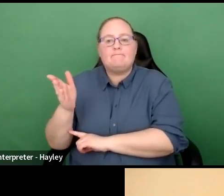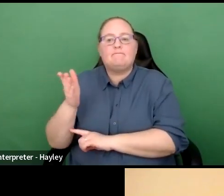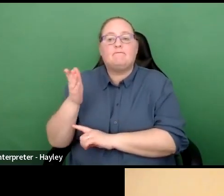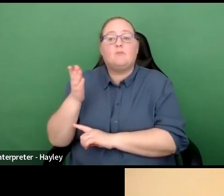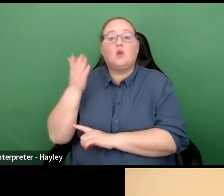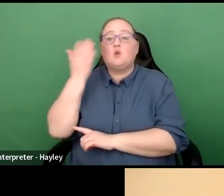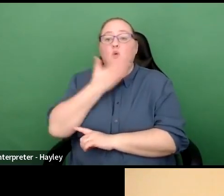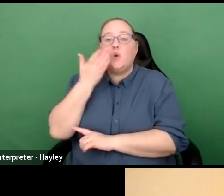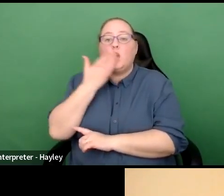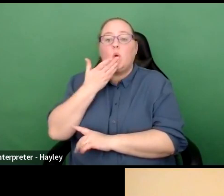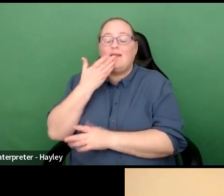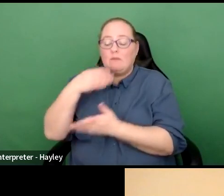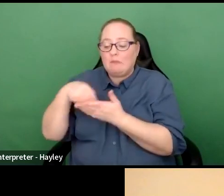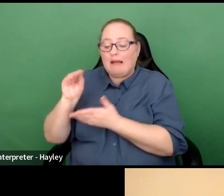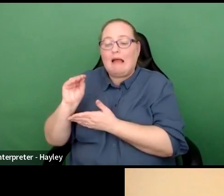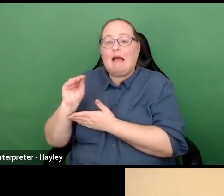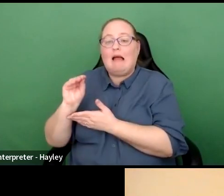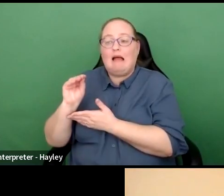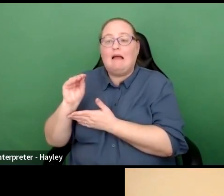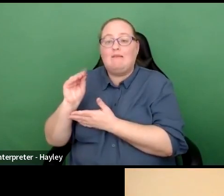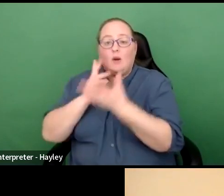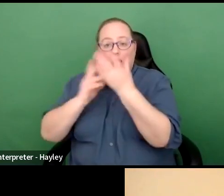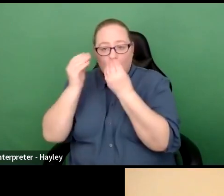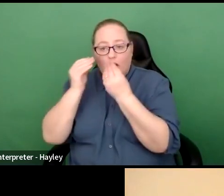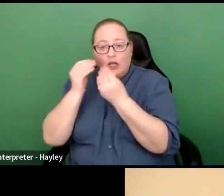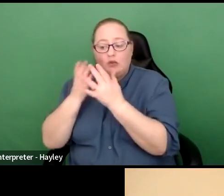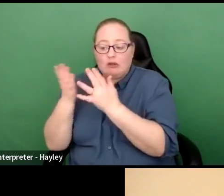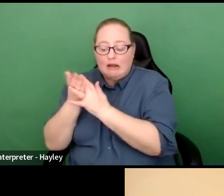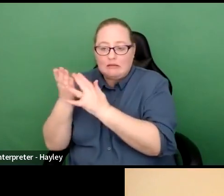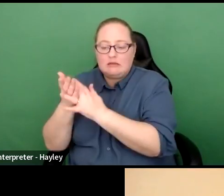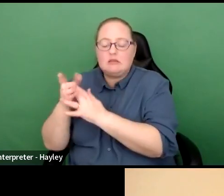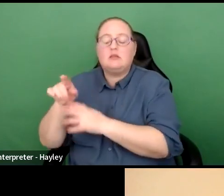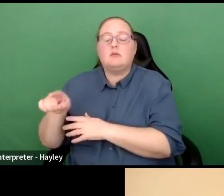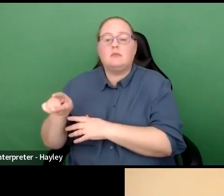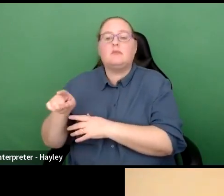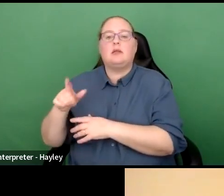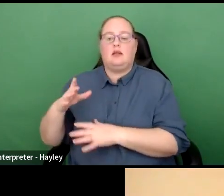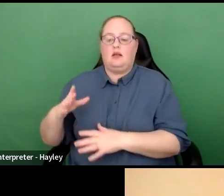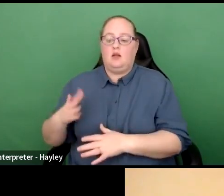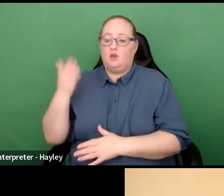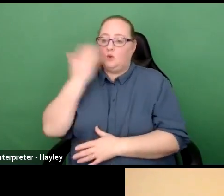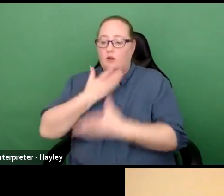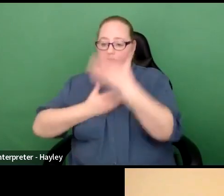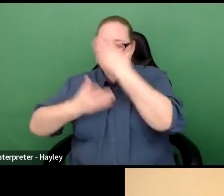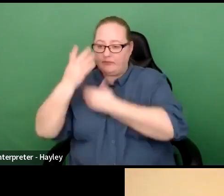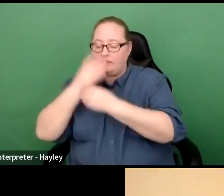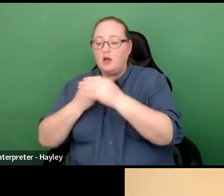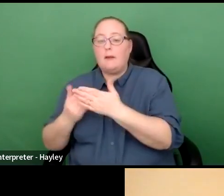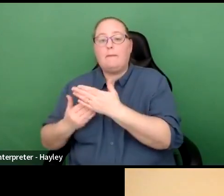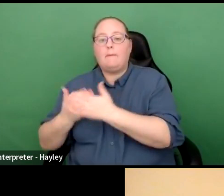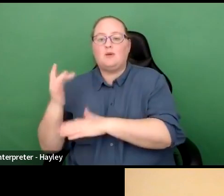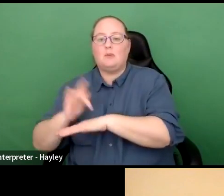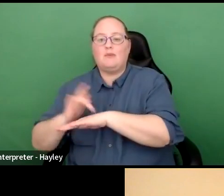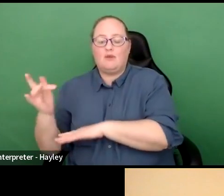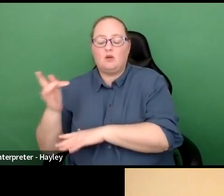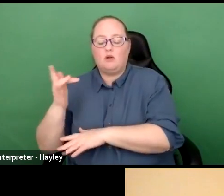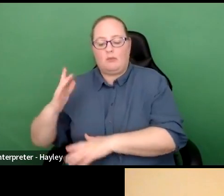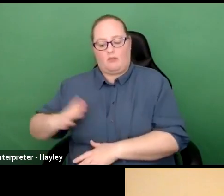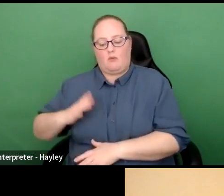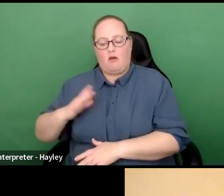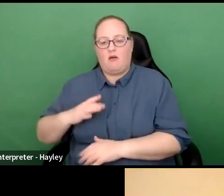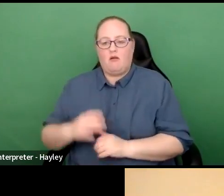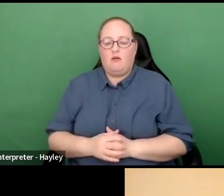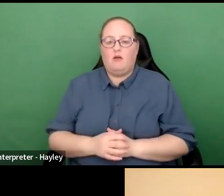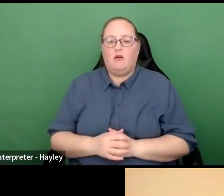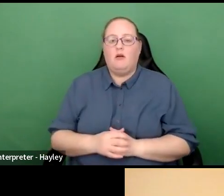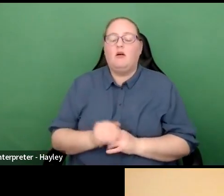fee-paying schools that prepared them for the lives of modern professionals. So when Stalinist, especially during